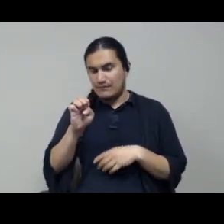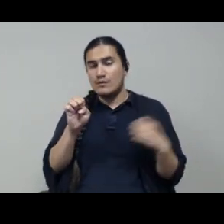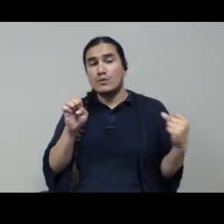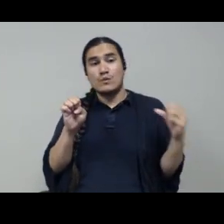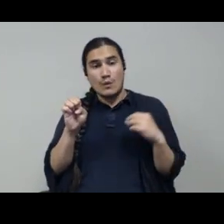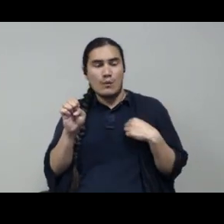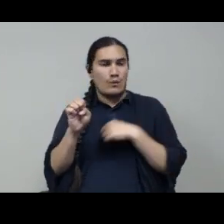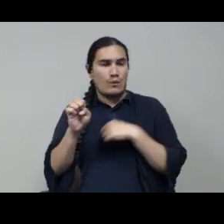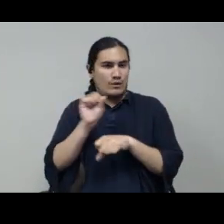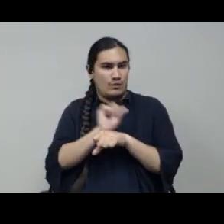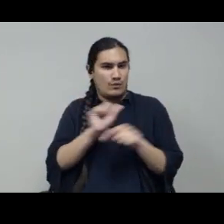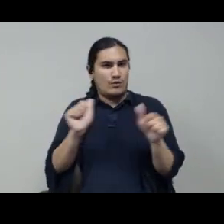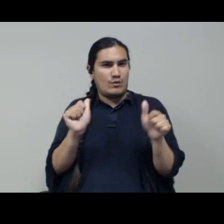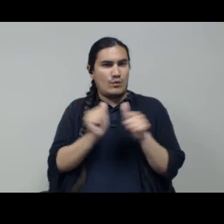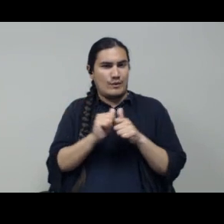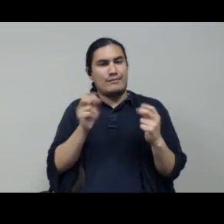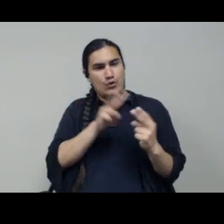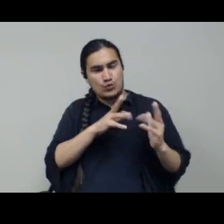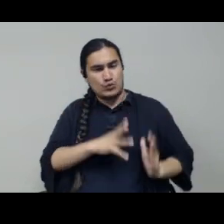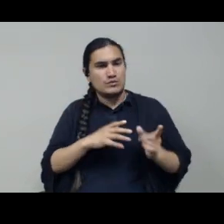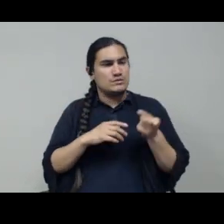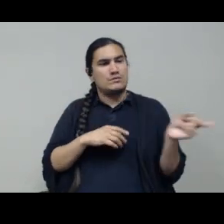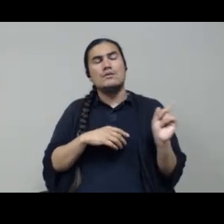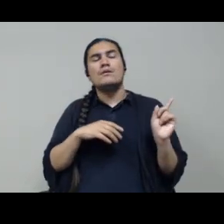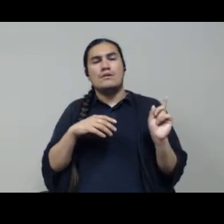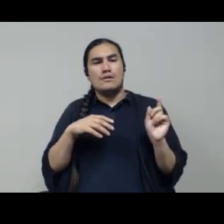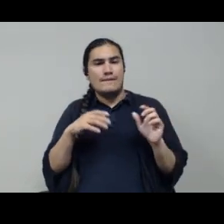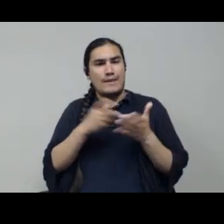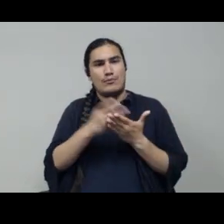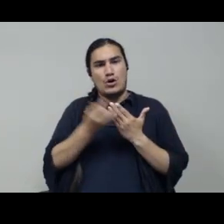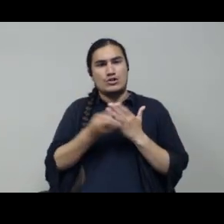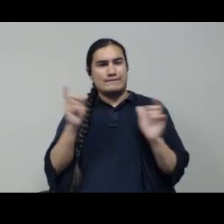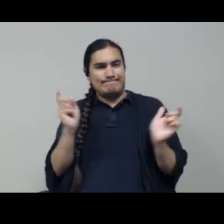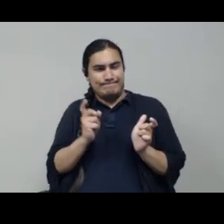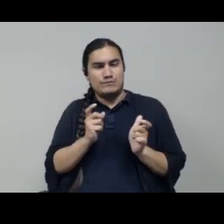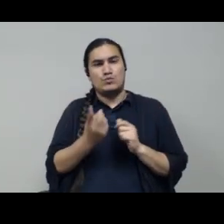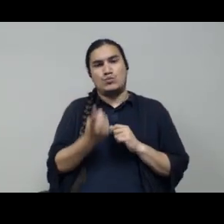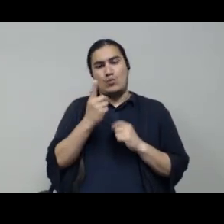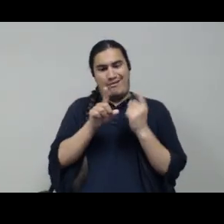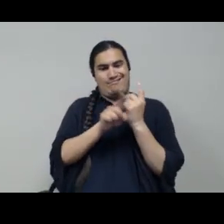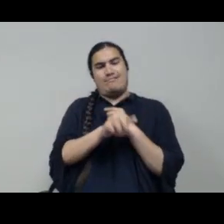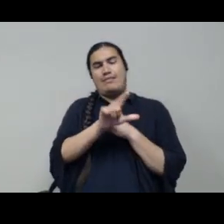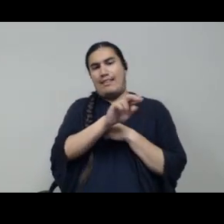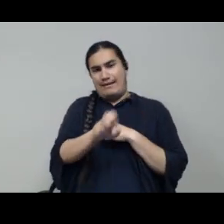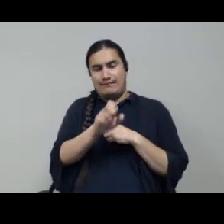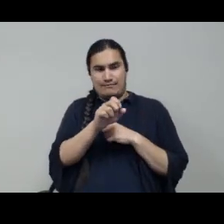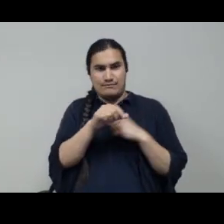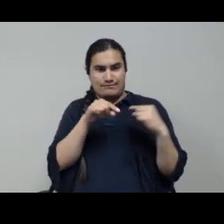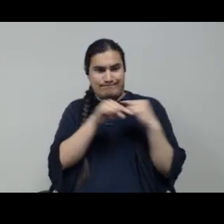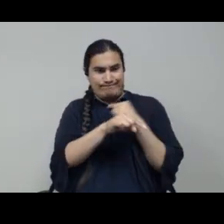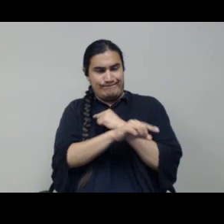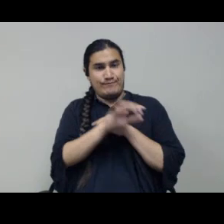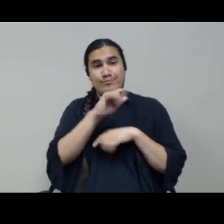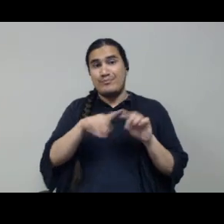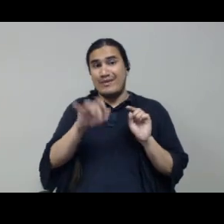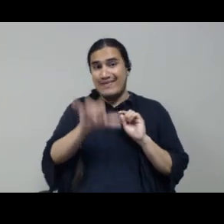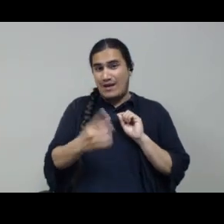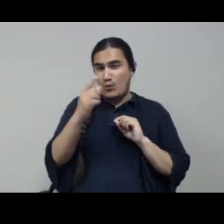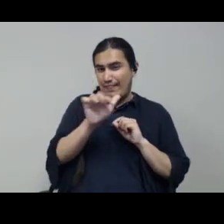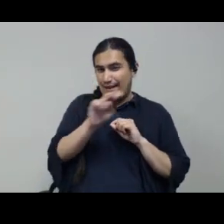worked with stakeholders, and we pared the project down heading east to 1 lane in each direction. But that 1 lane is critically